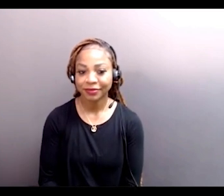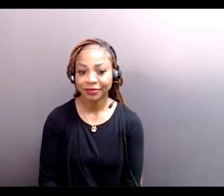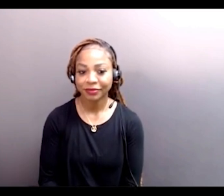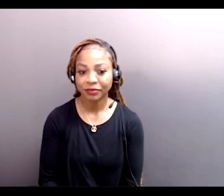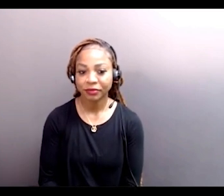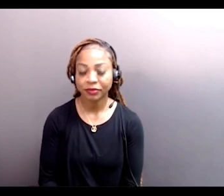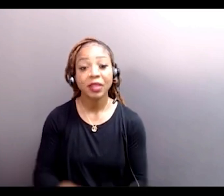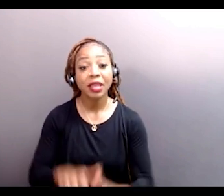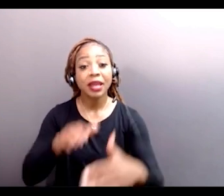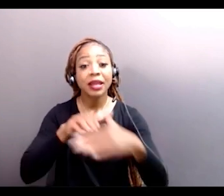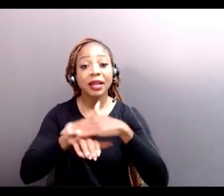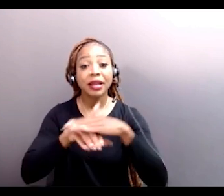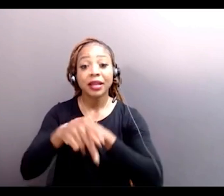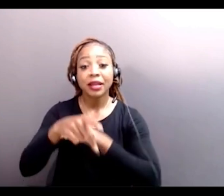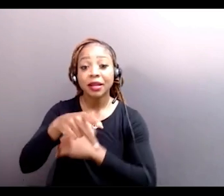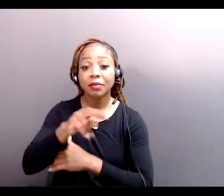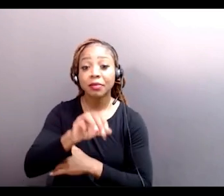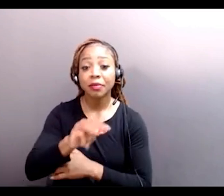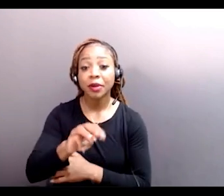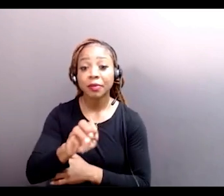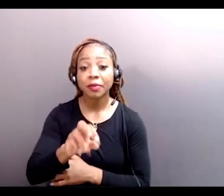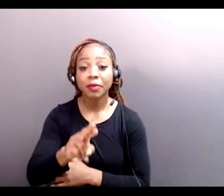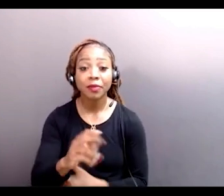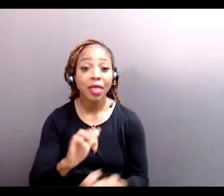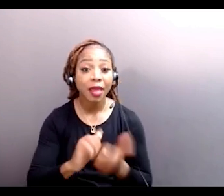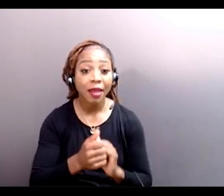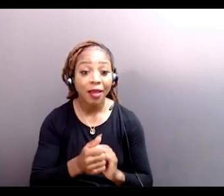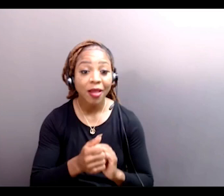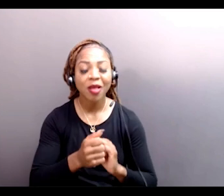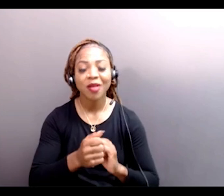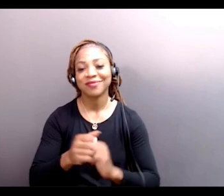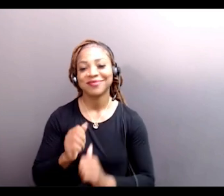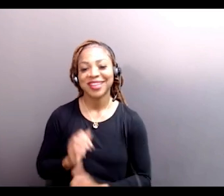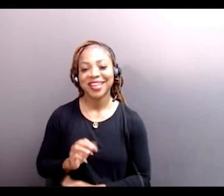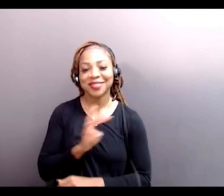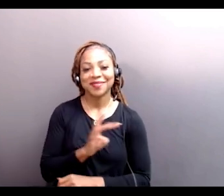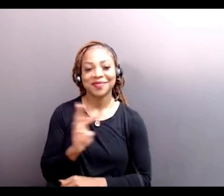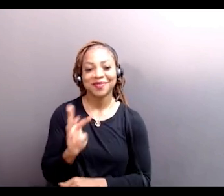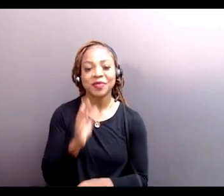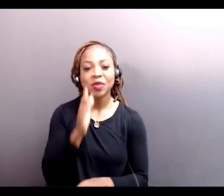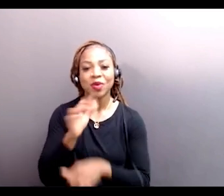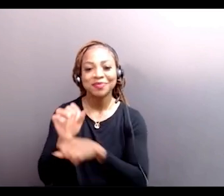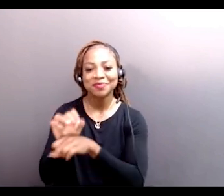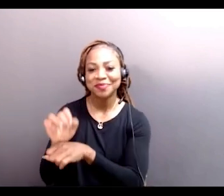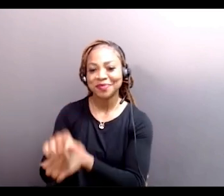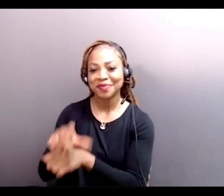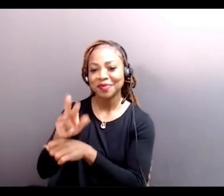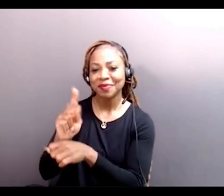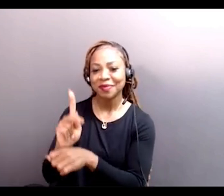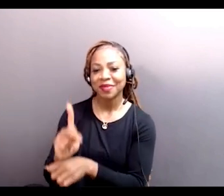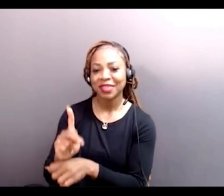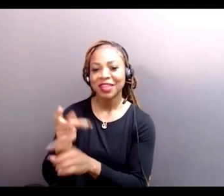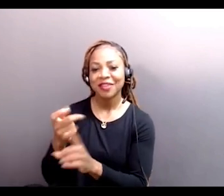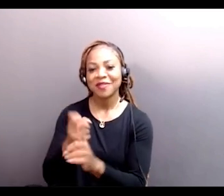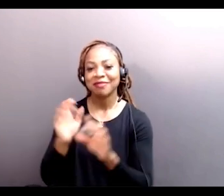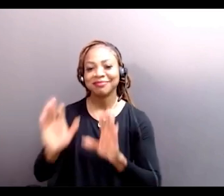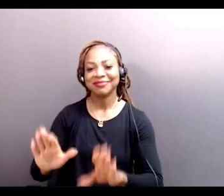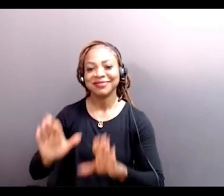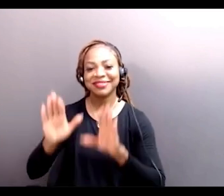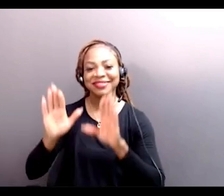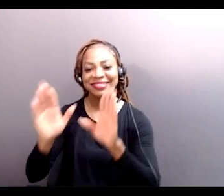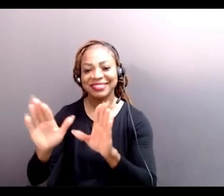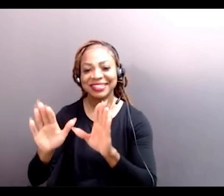So how do you access the primer? You do that through our website, which a link will be shared by the fantastic healthcare